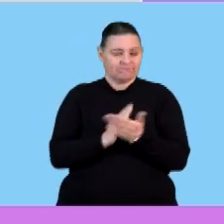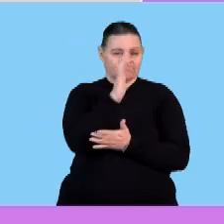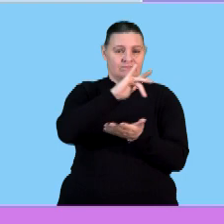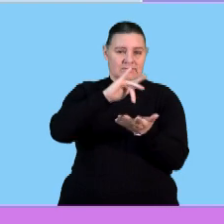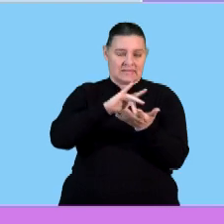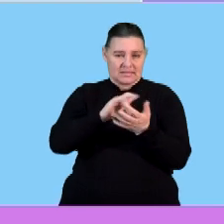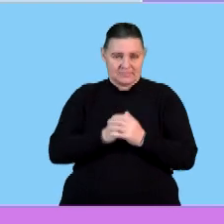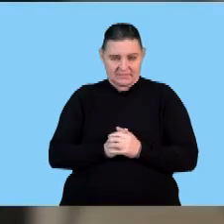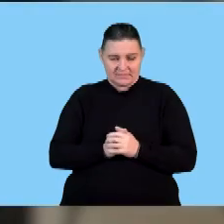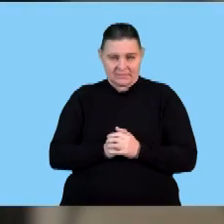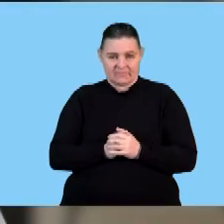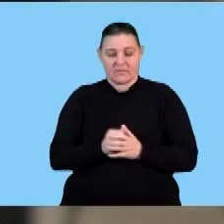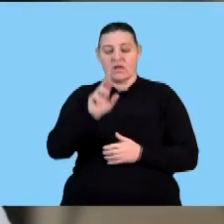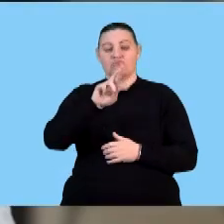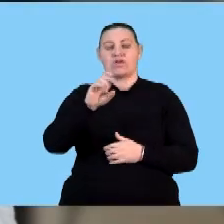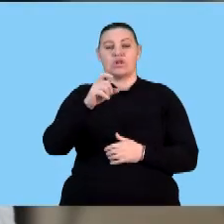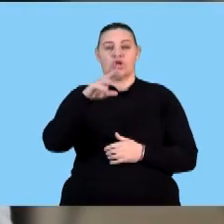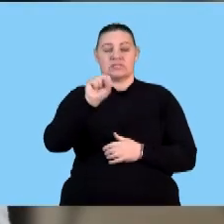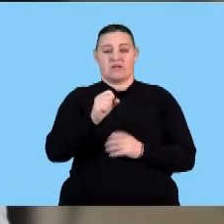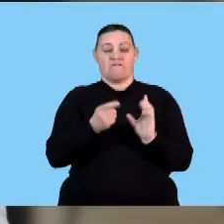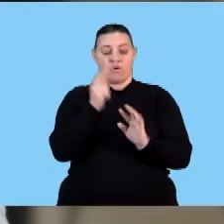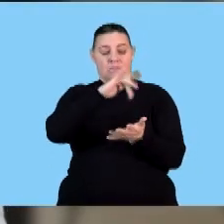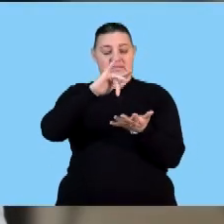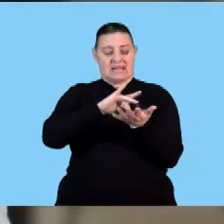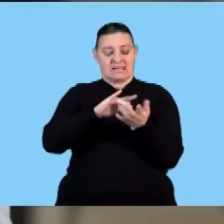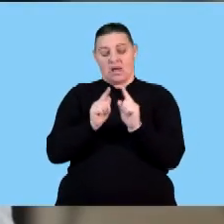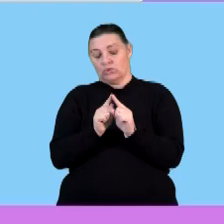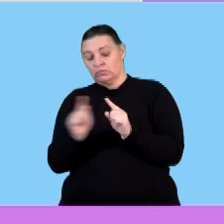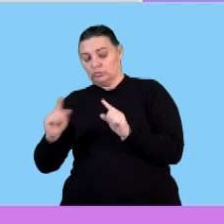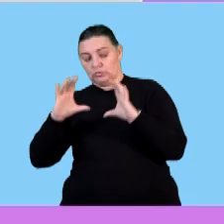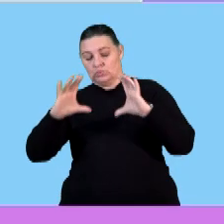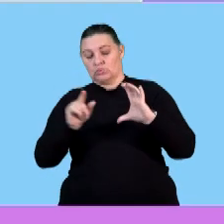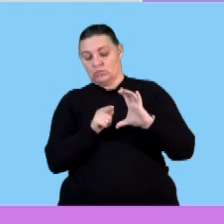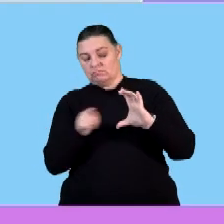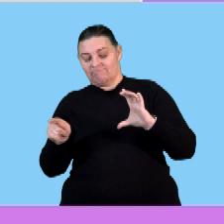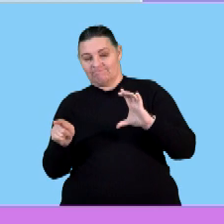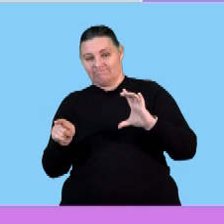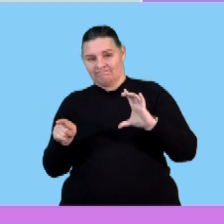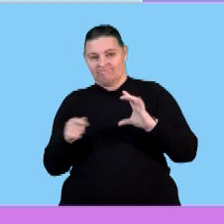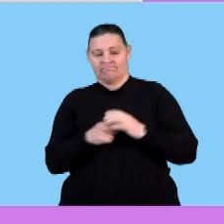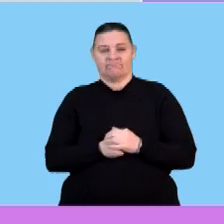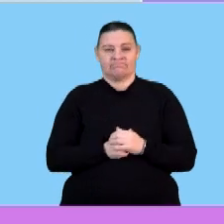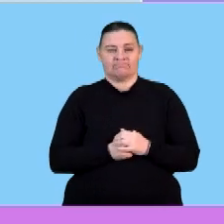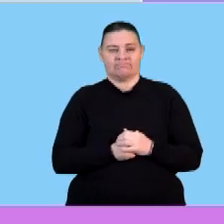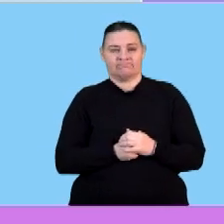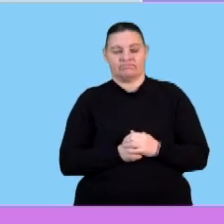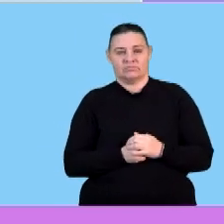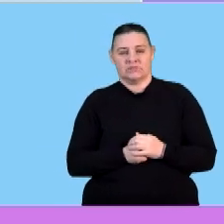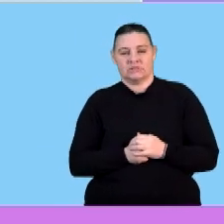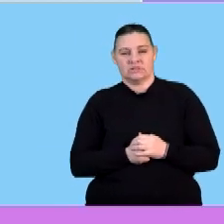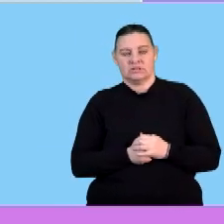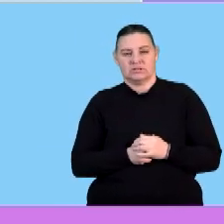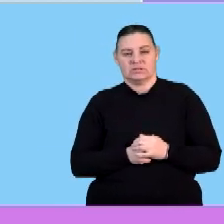the center. Remember, the radius is a straight line from the center of the circle to the circumference